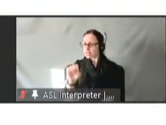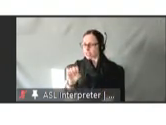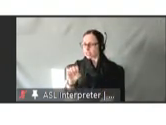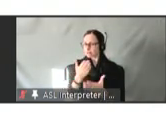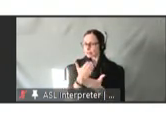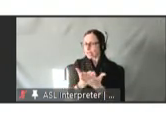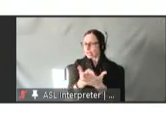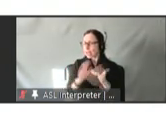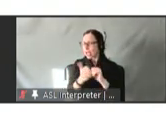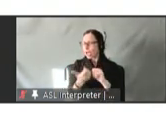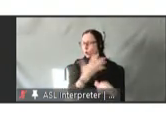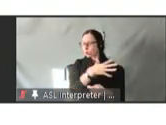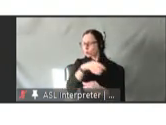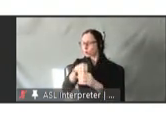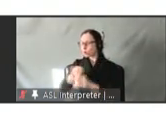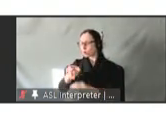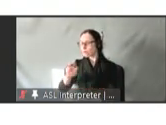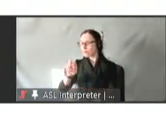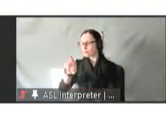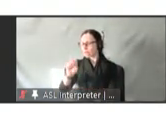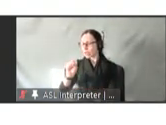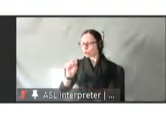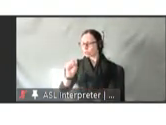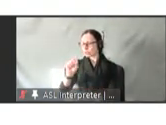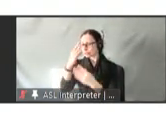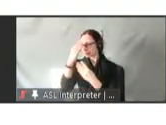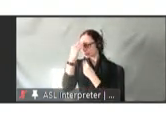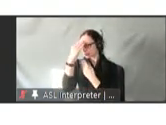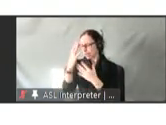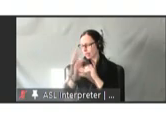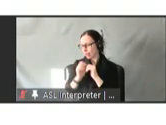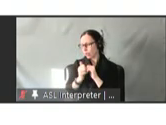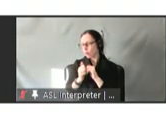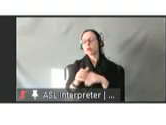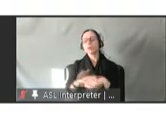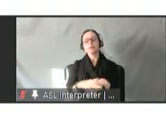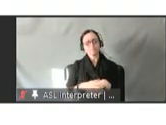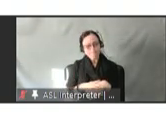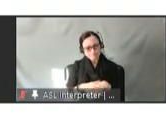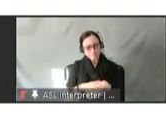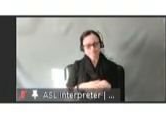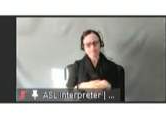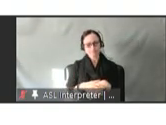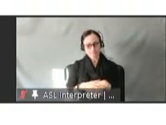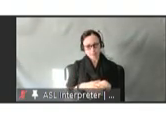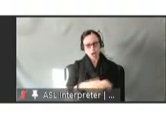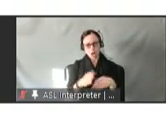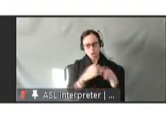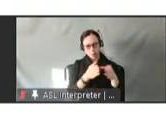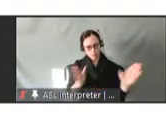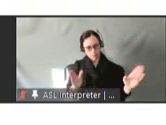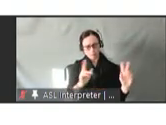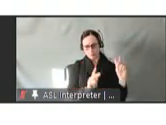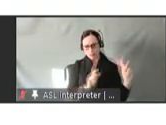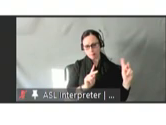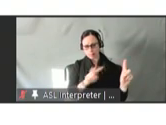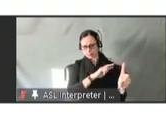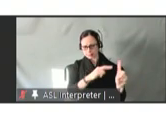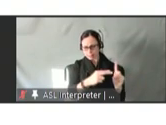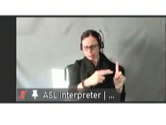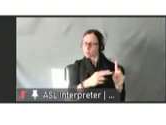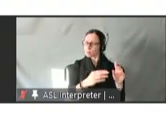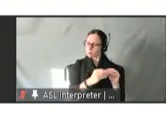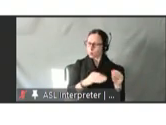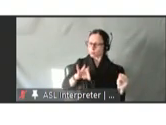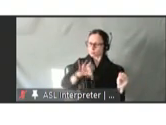be incorporated into VAERS data. It would be beneficial from a public standpoint in